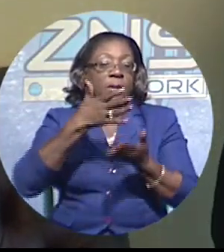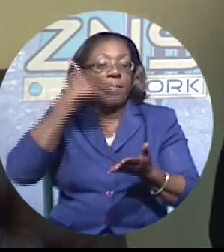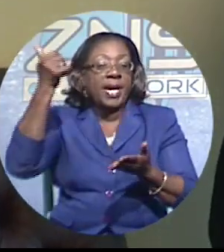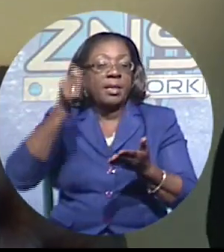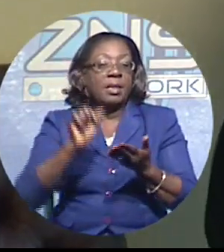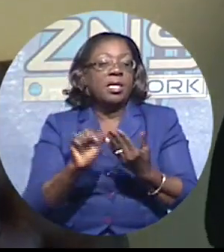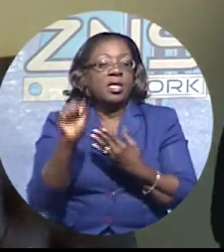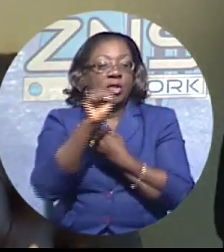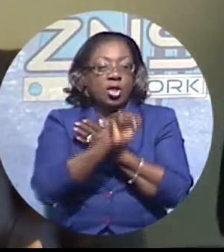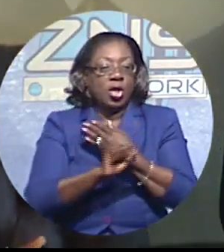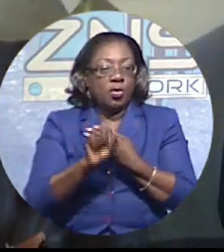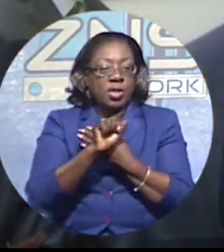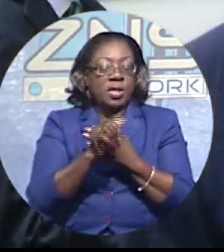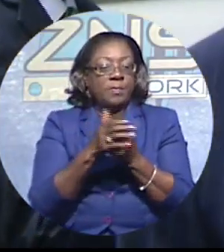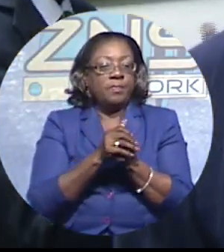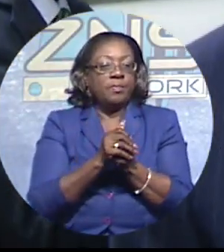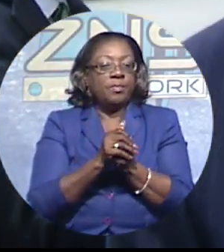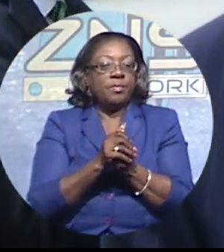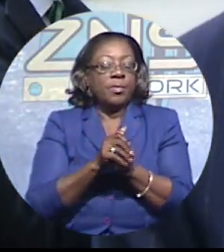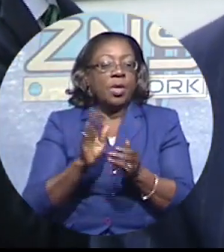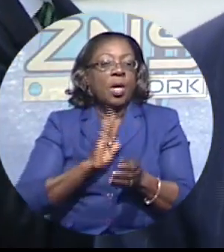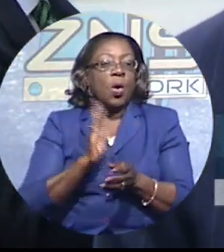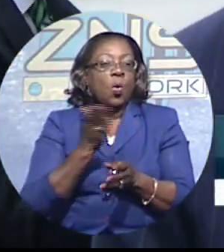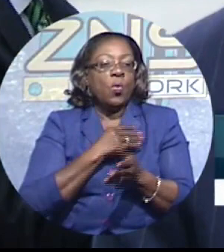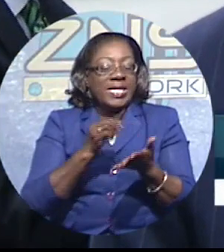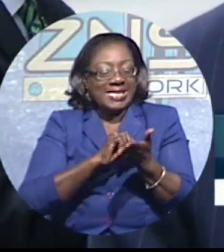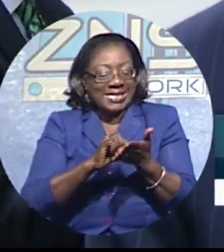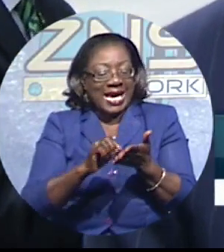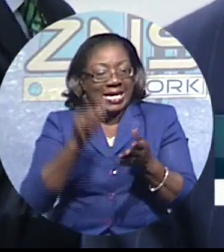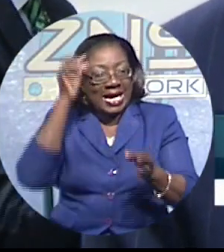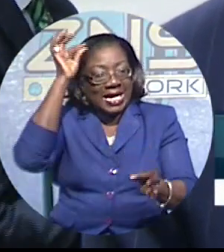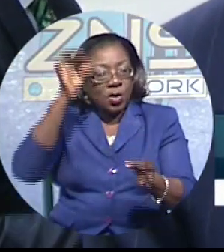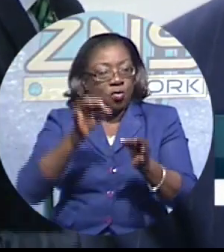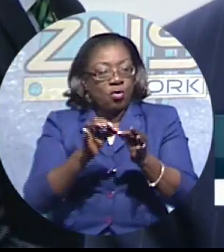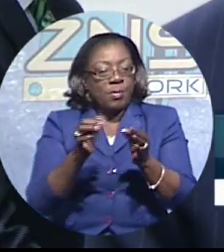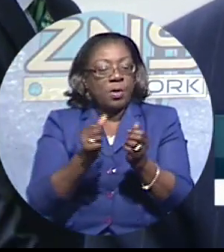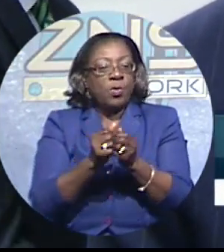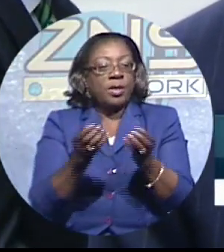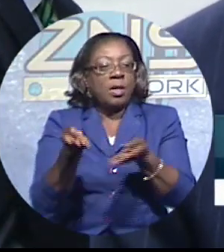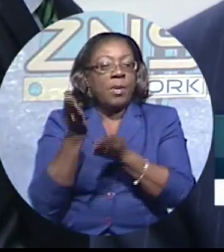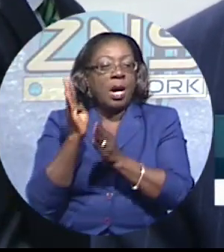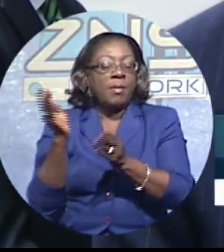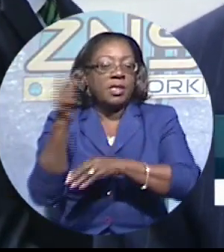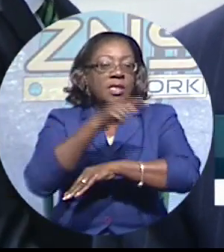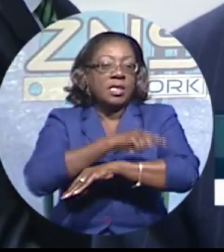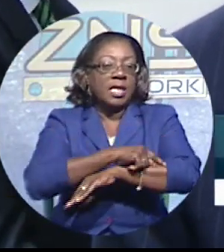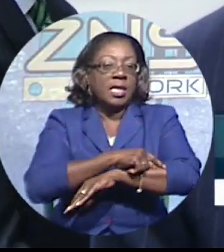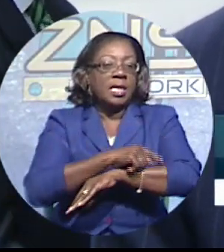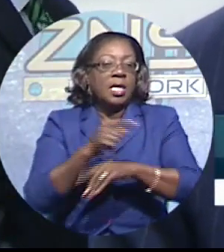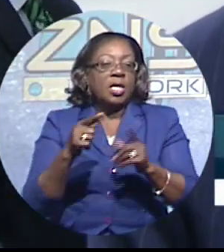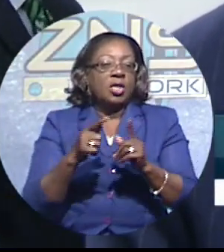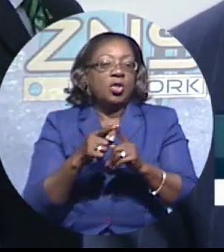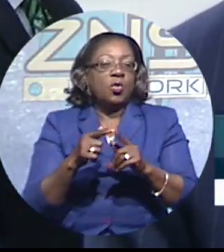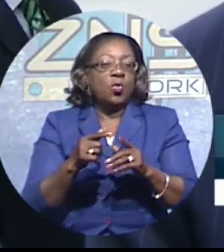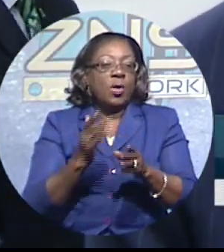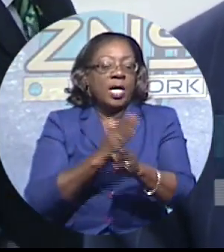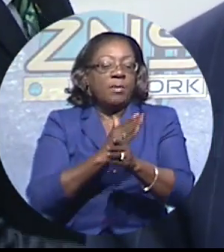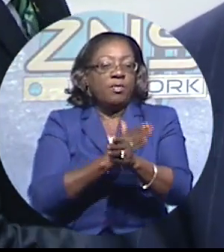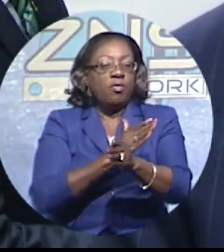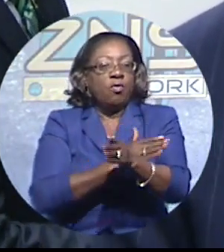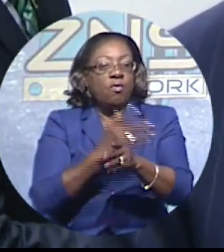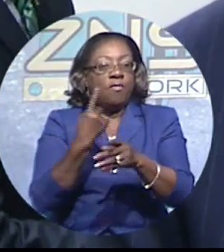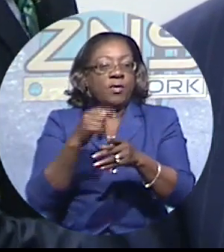demands. Screening equipment that we signed an agreement with the government of the Bahamas today is designed to enhance